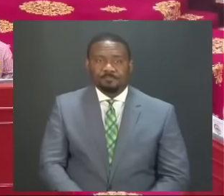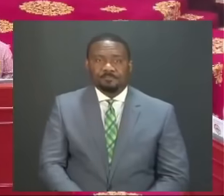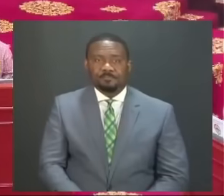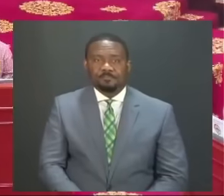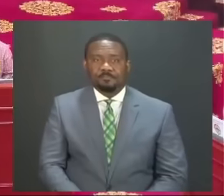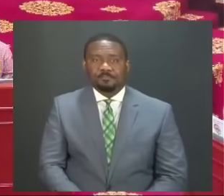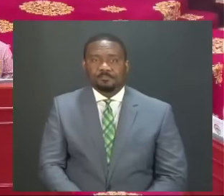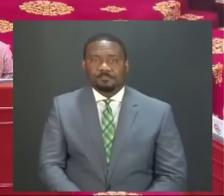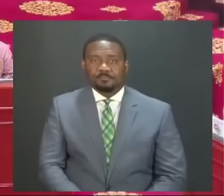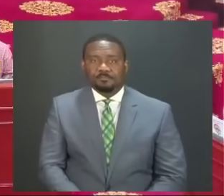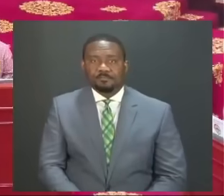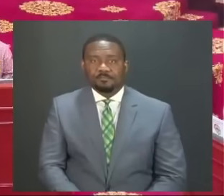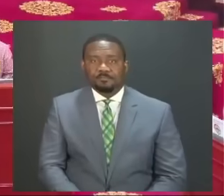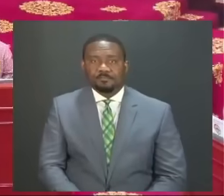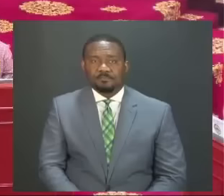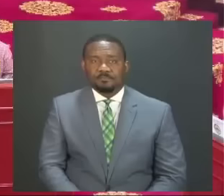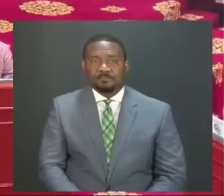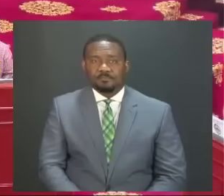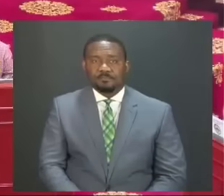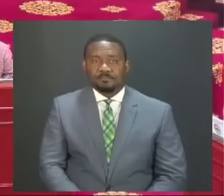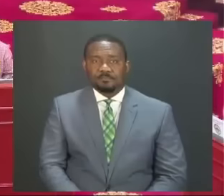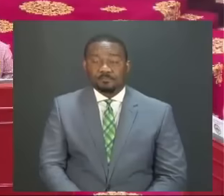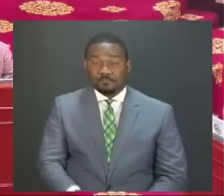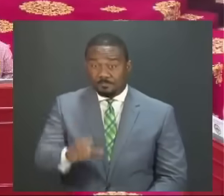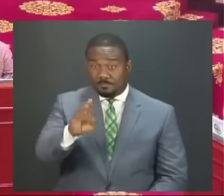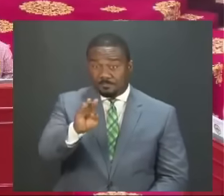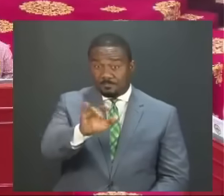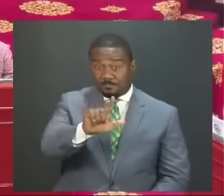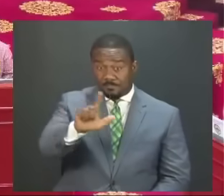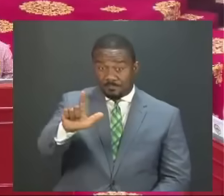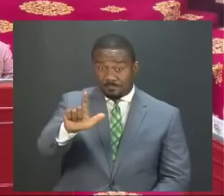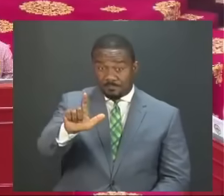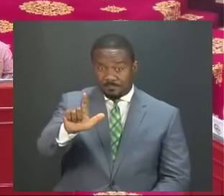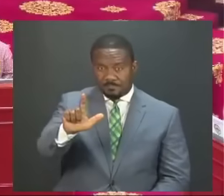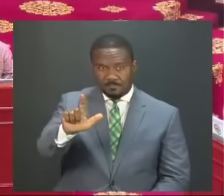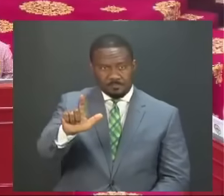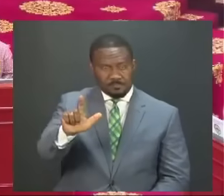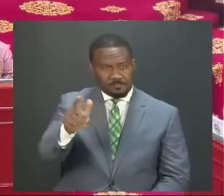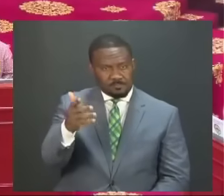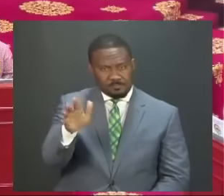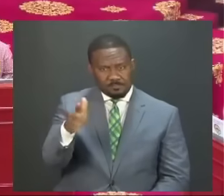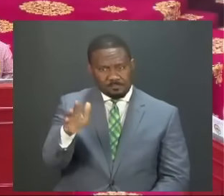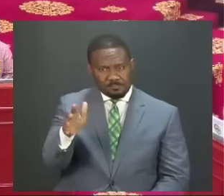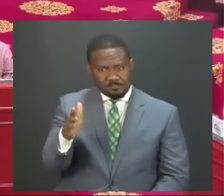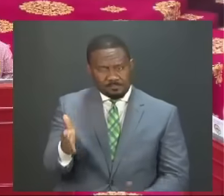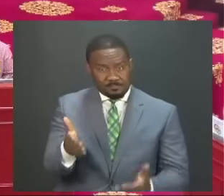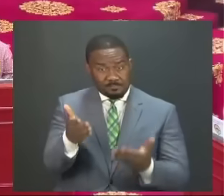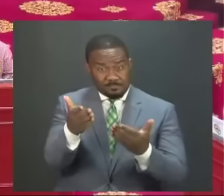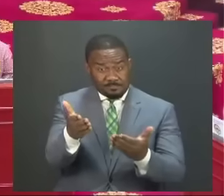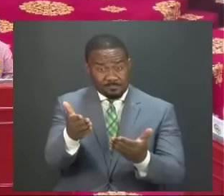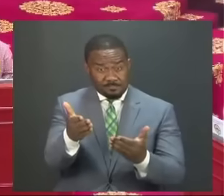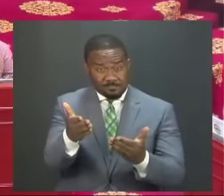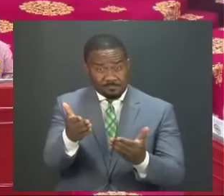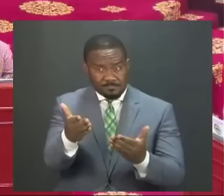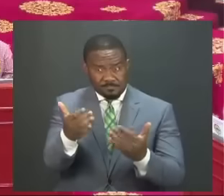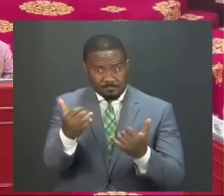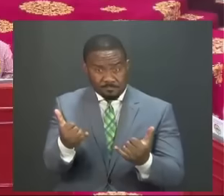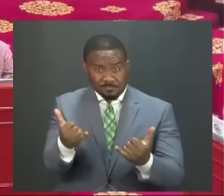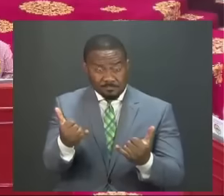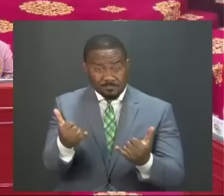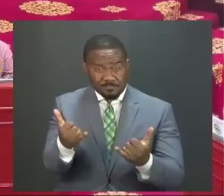All members, the bill has been duly presented and it